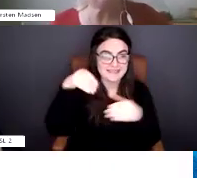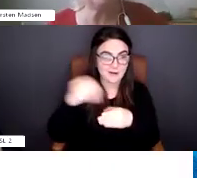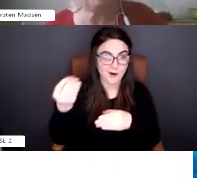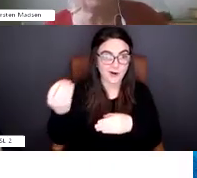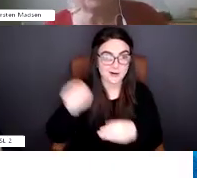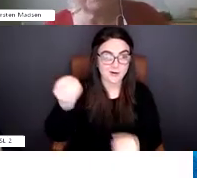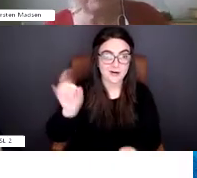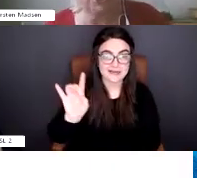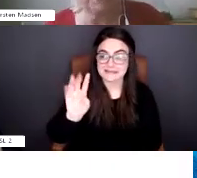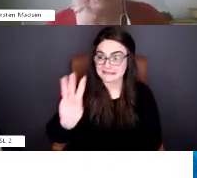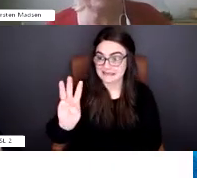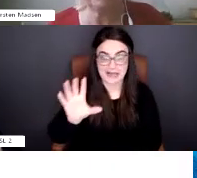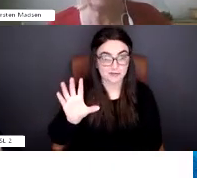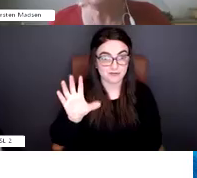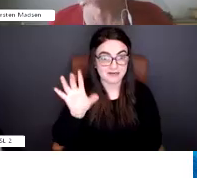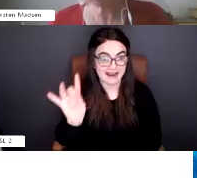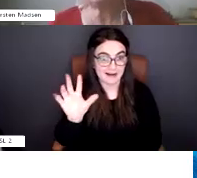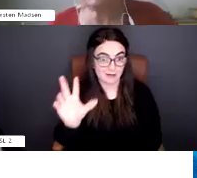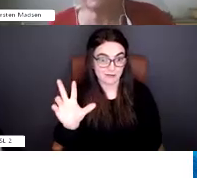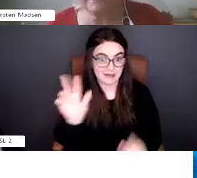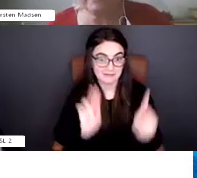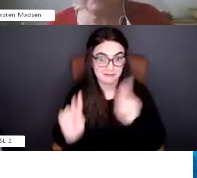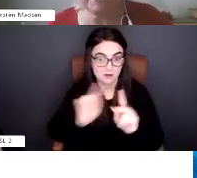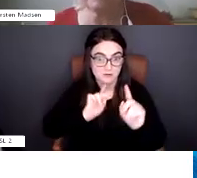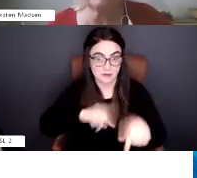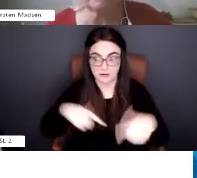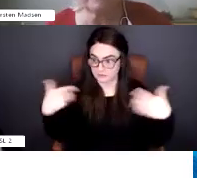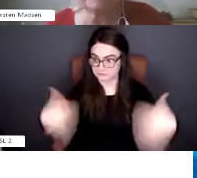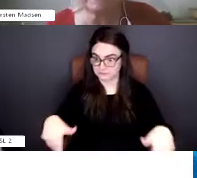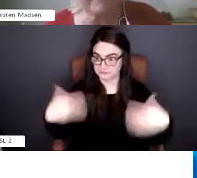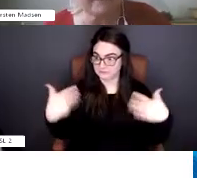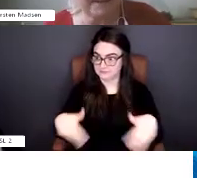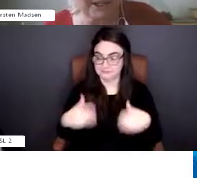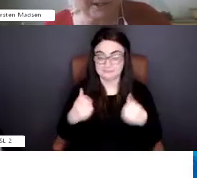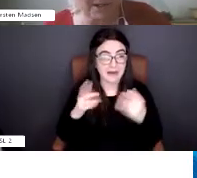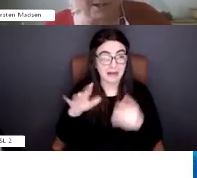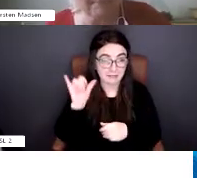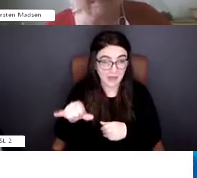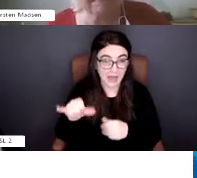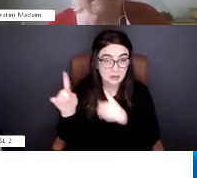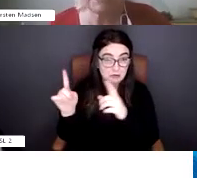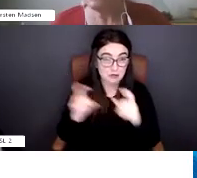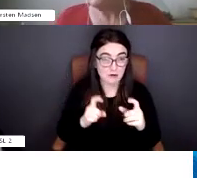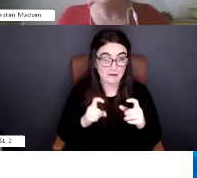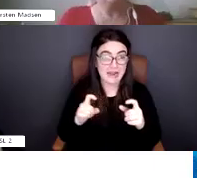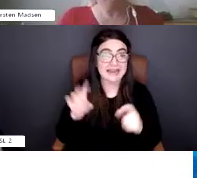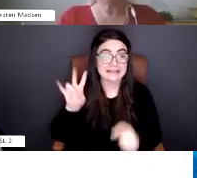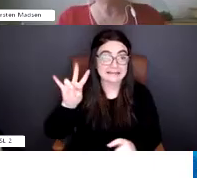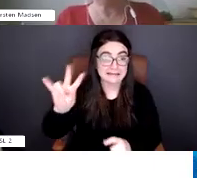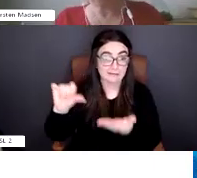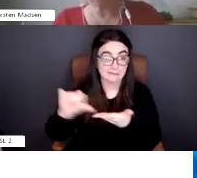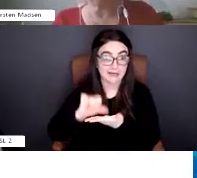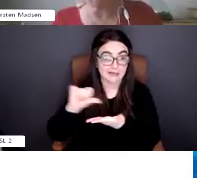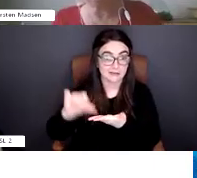683 people responded, which is Herculean because the survey was 7 pages long. It